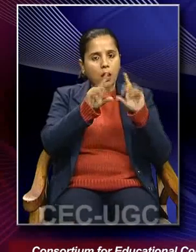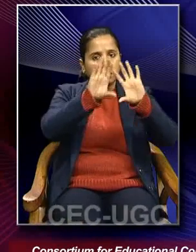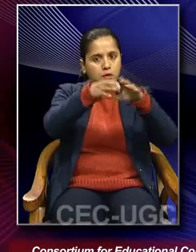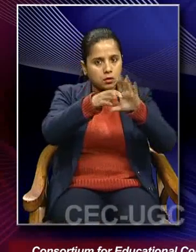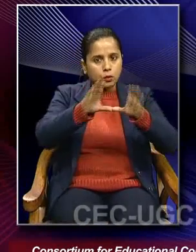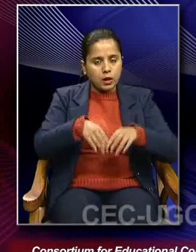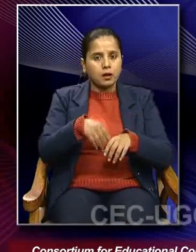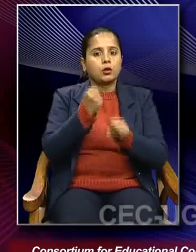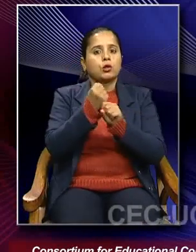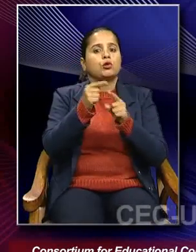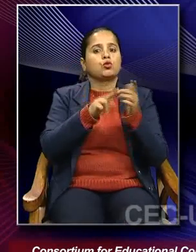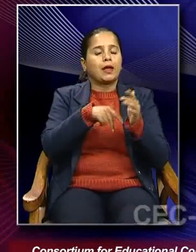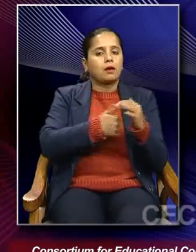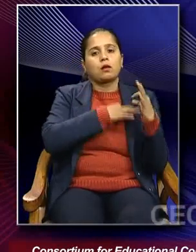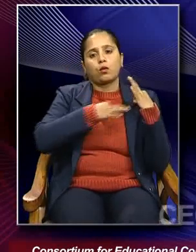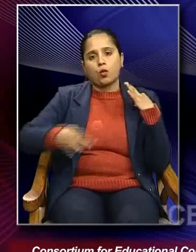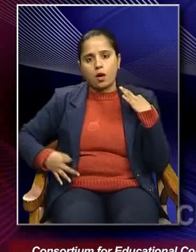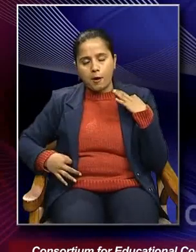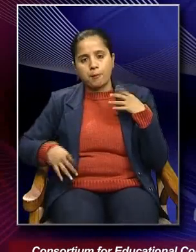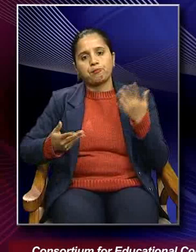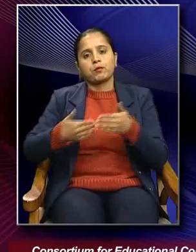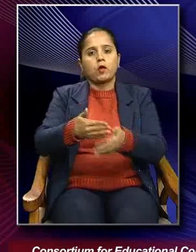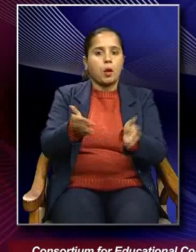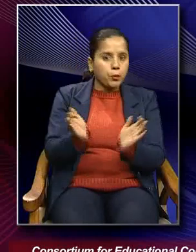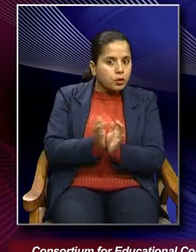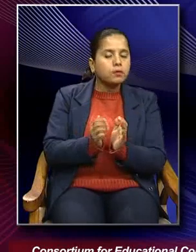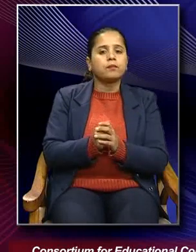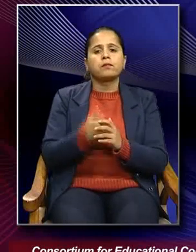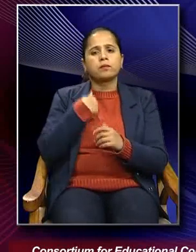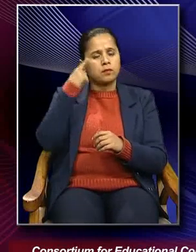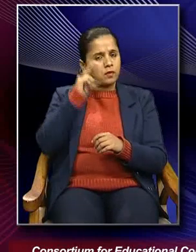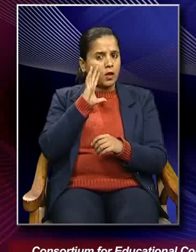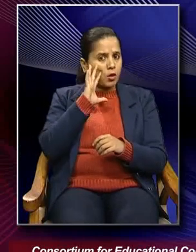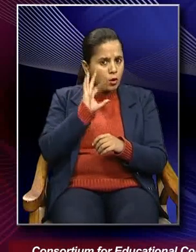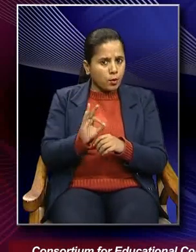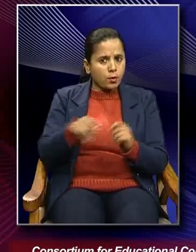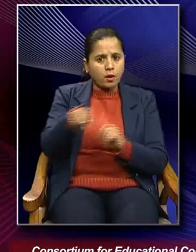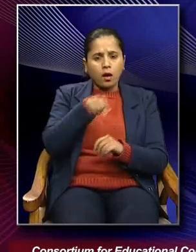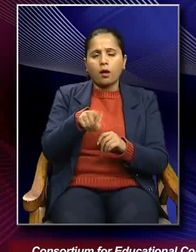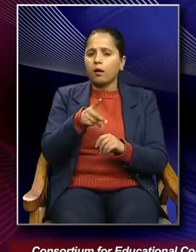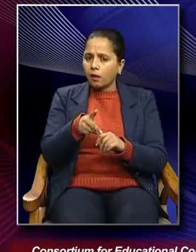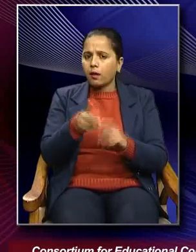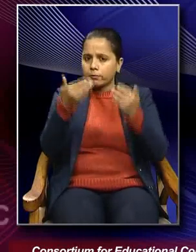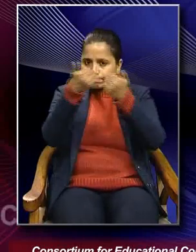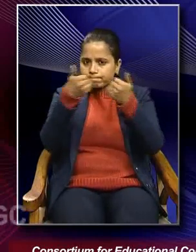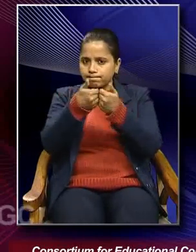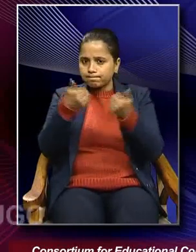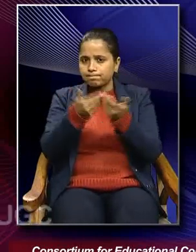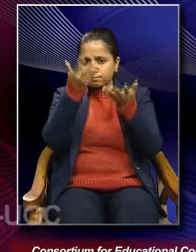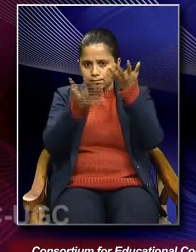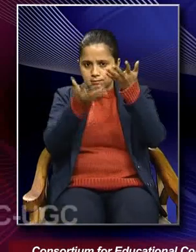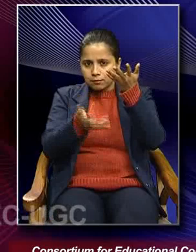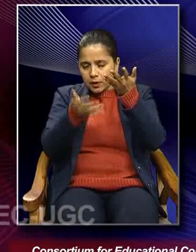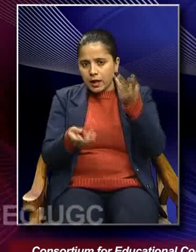of gender, caste, community. So, reality is filtered through our